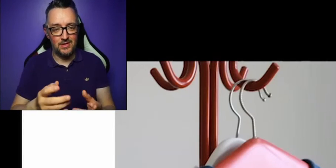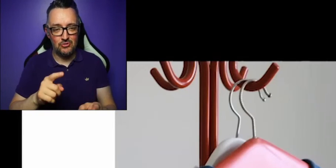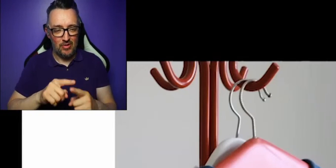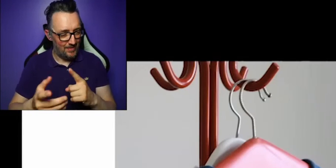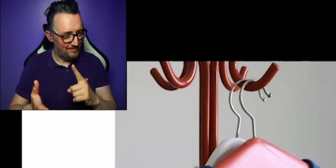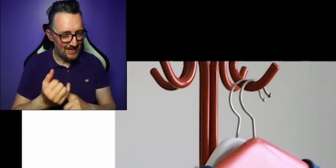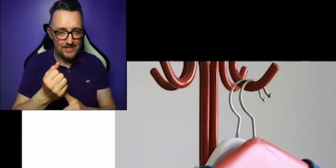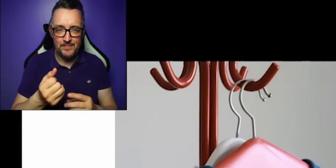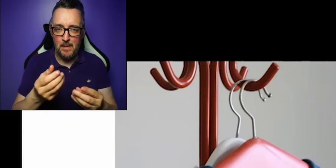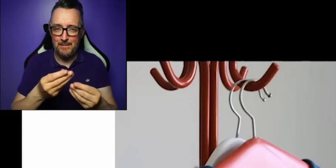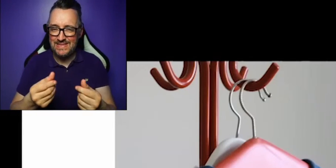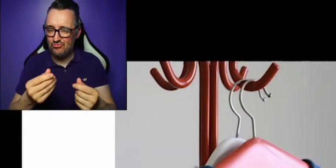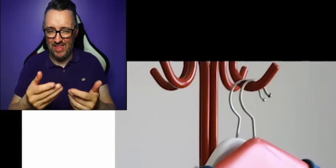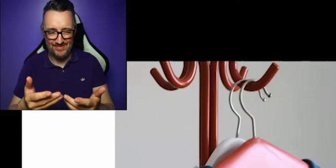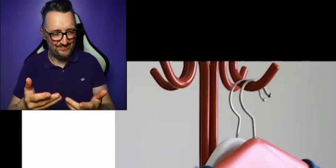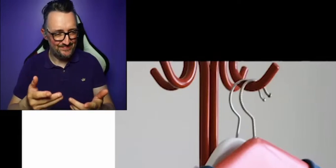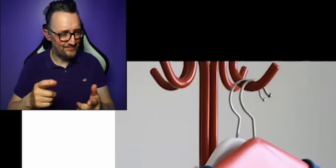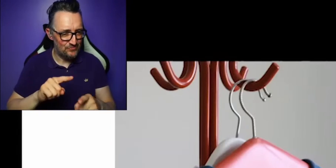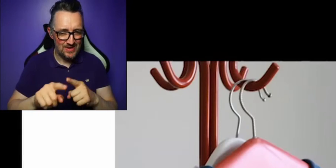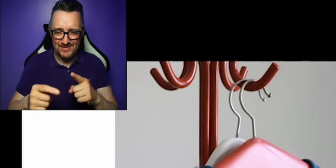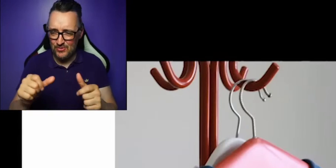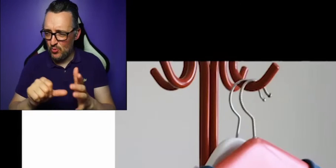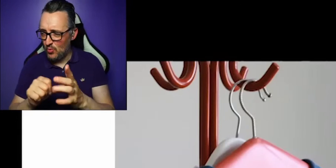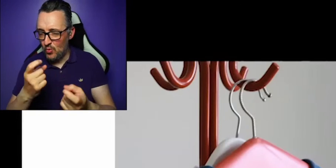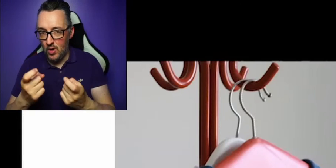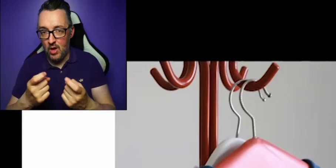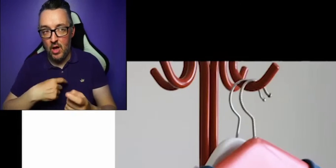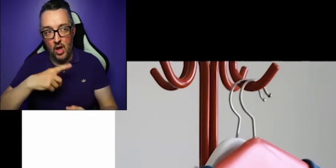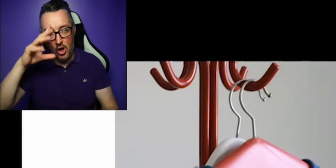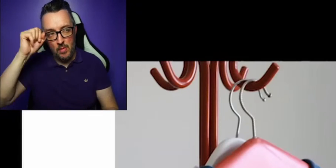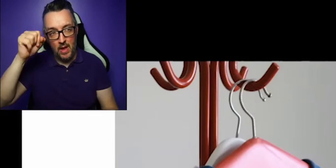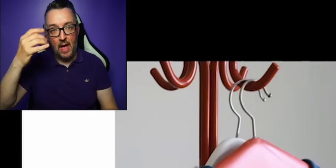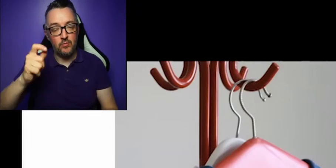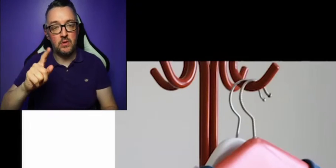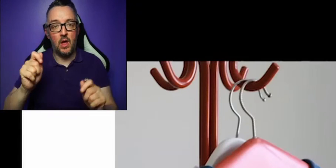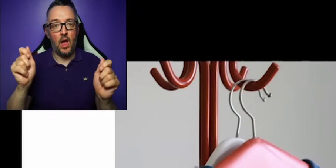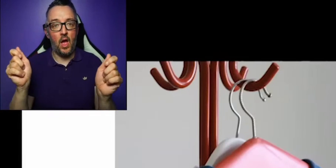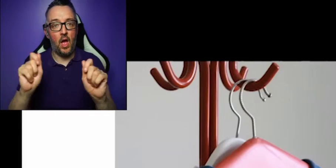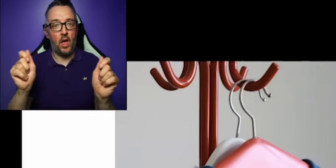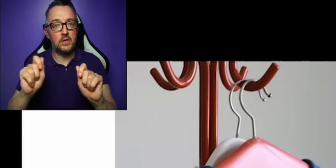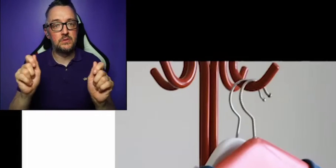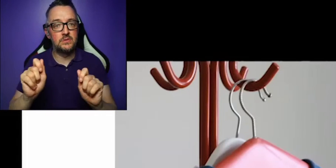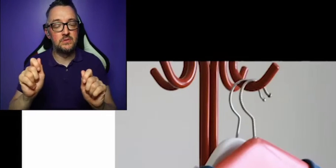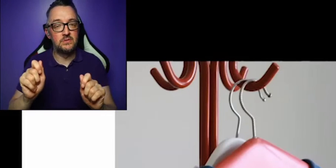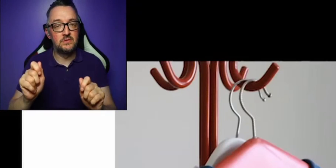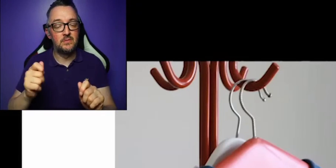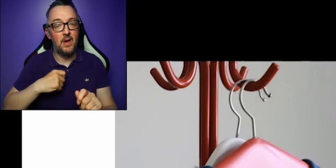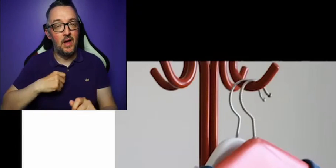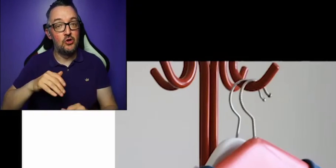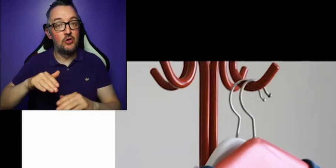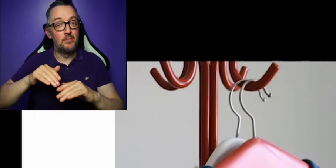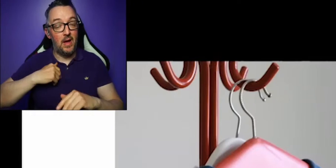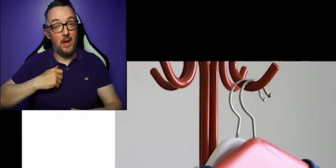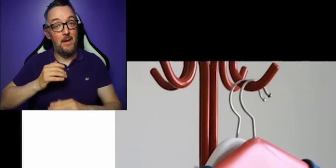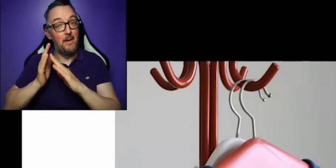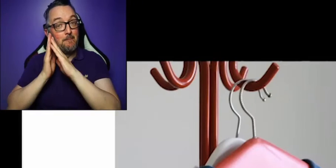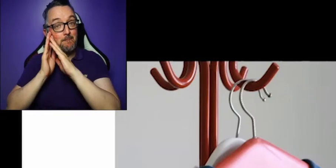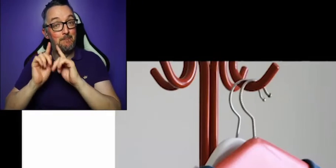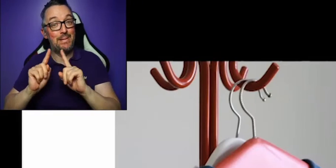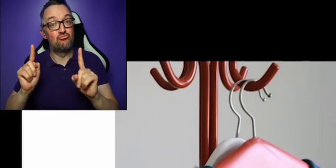couldn't find a suitable fabric, and then I remembered that I had the curtain fabric still from my childhood